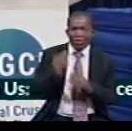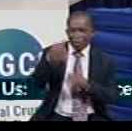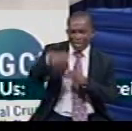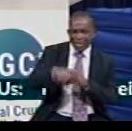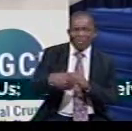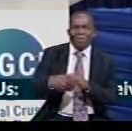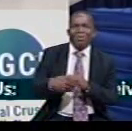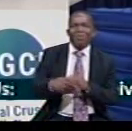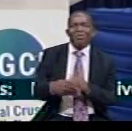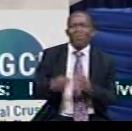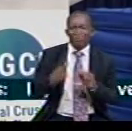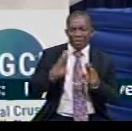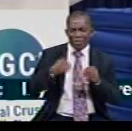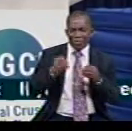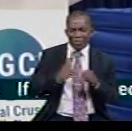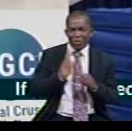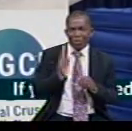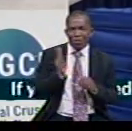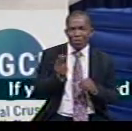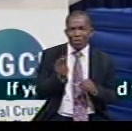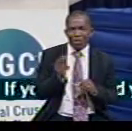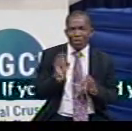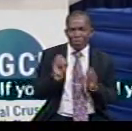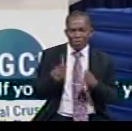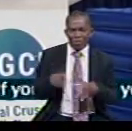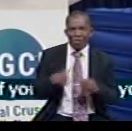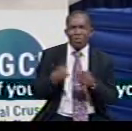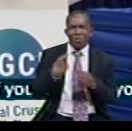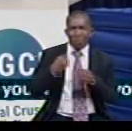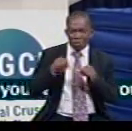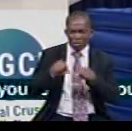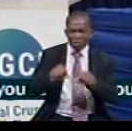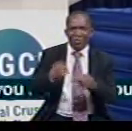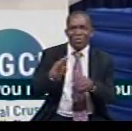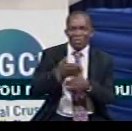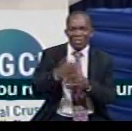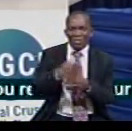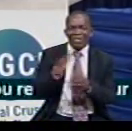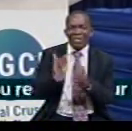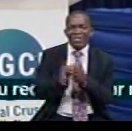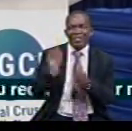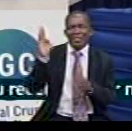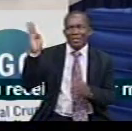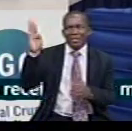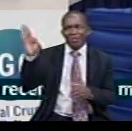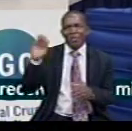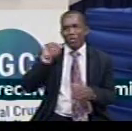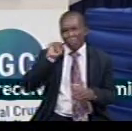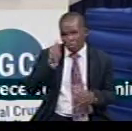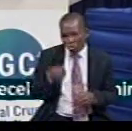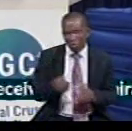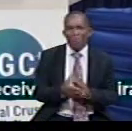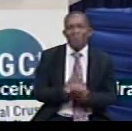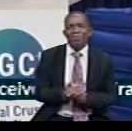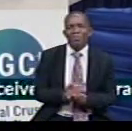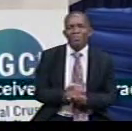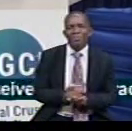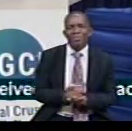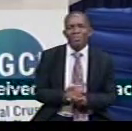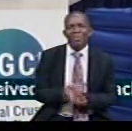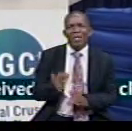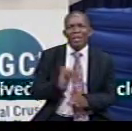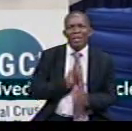tomorrow. We will end up here by standing on, being upstanding, and we pray.